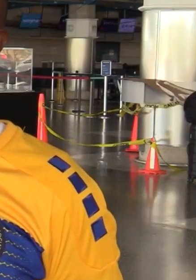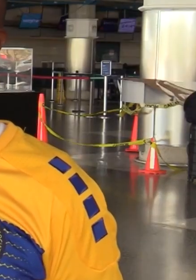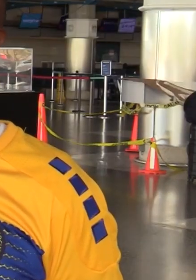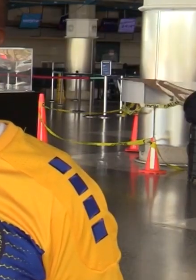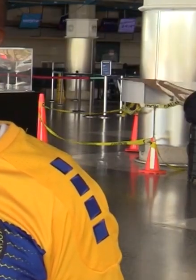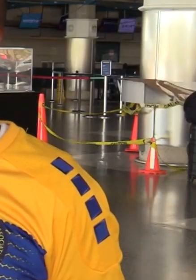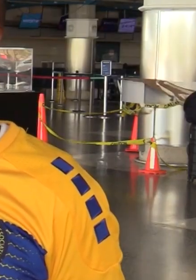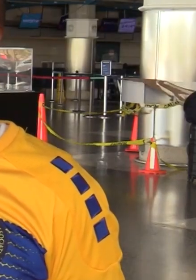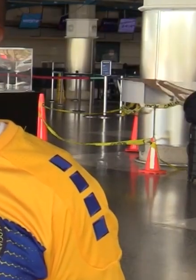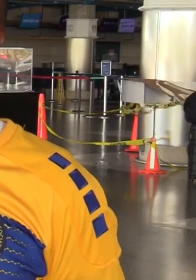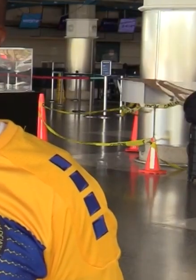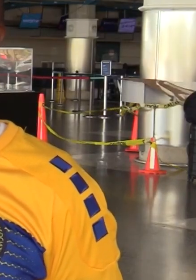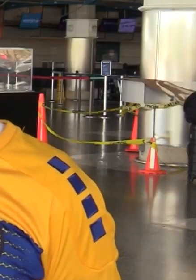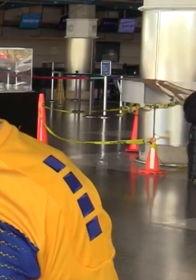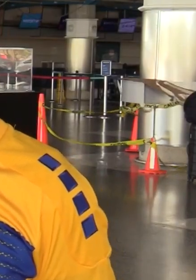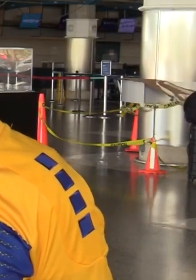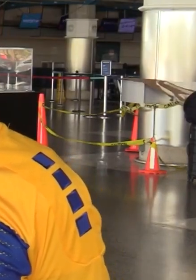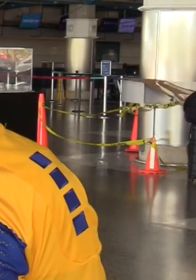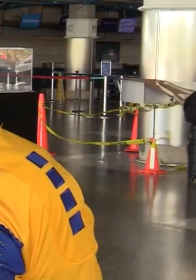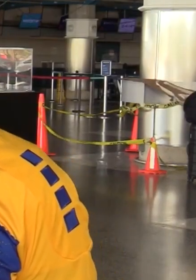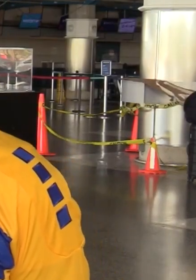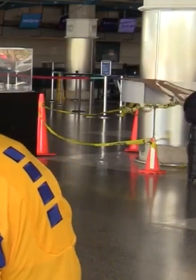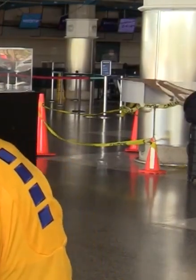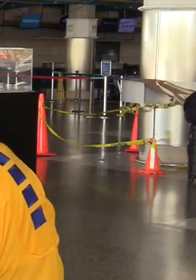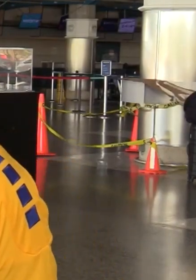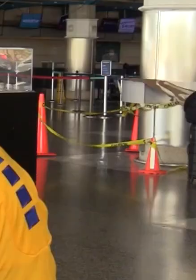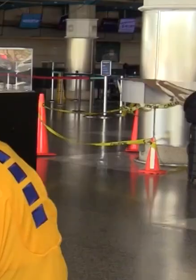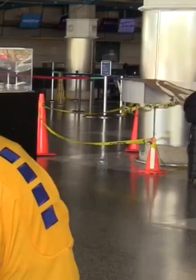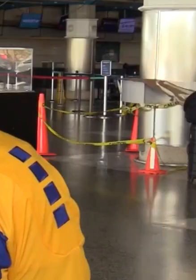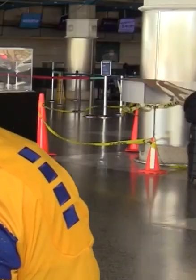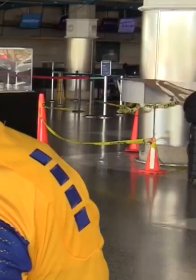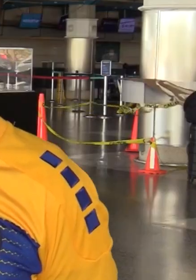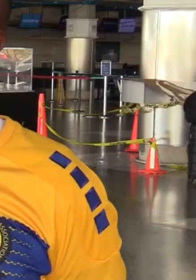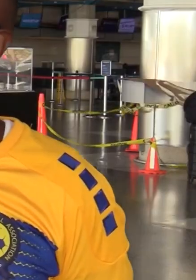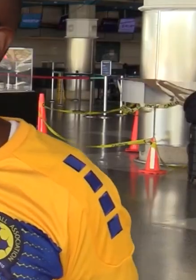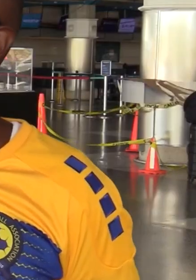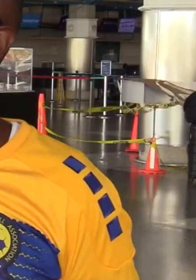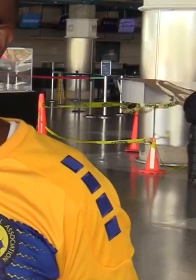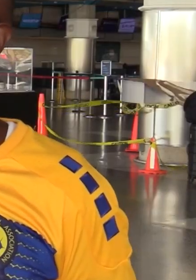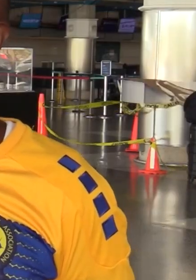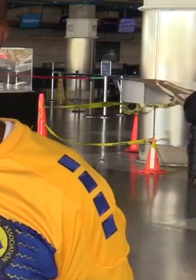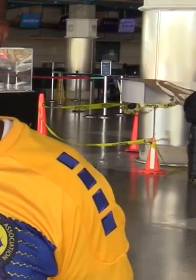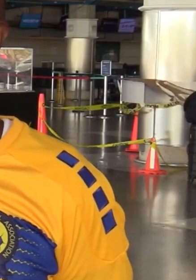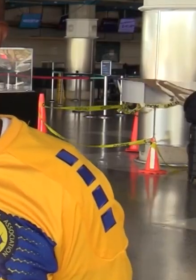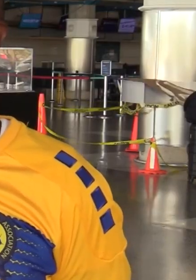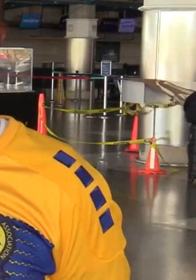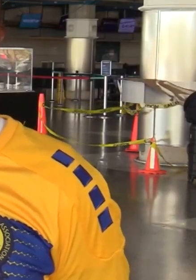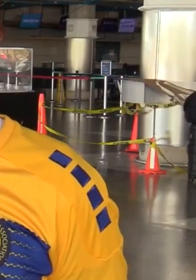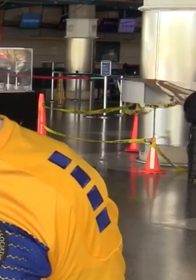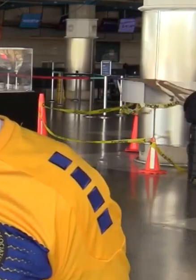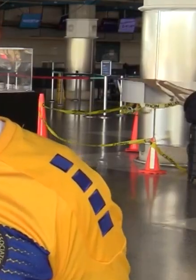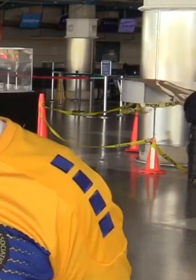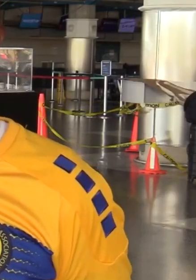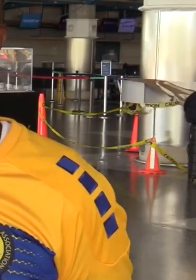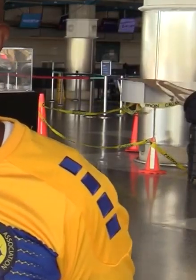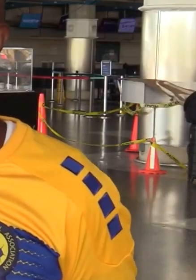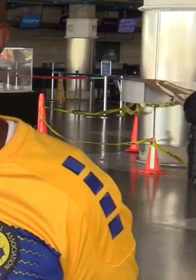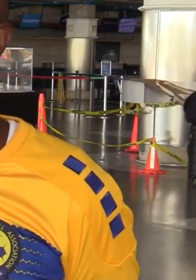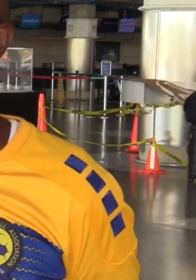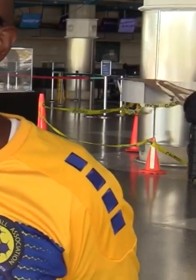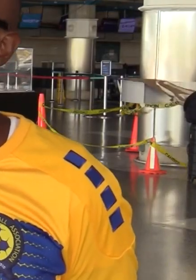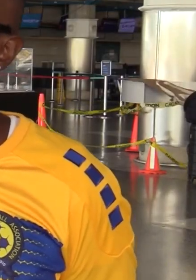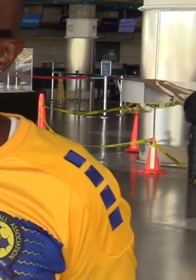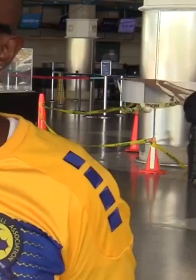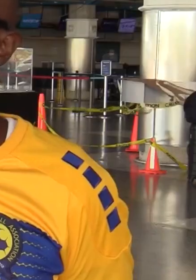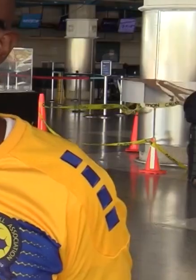the technical, the physical, and some tactical. We did address some psychological aspects of it as well,